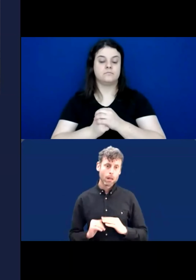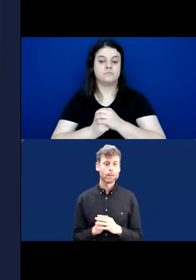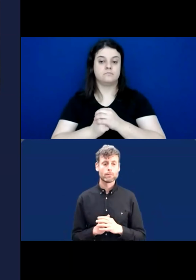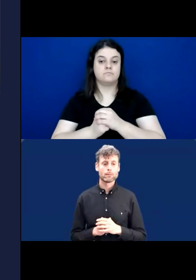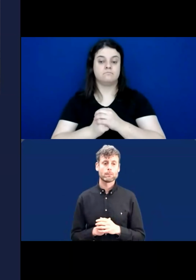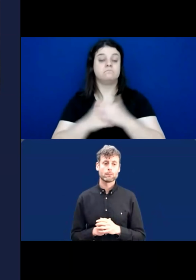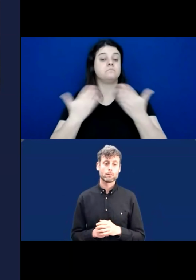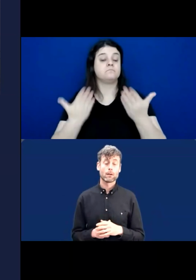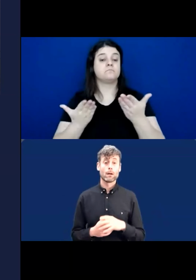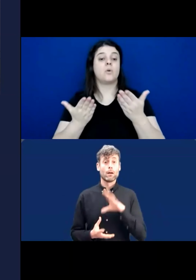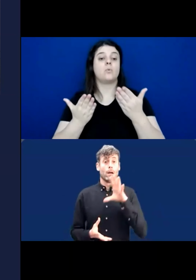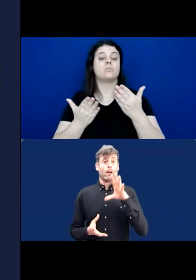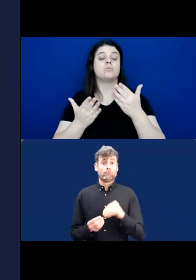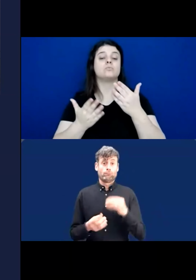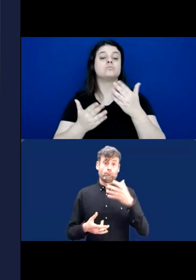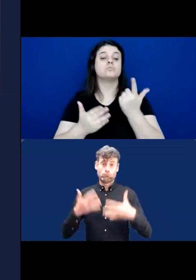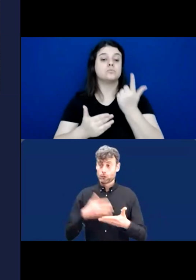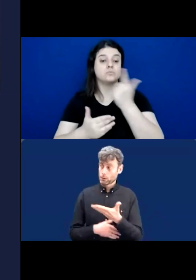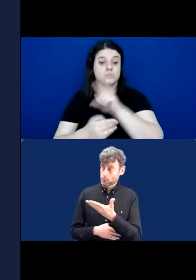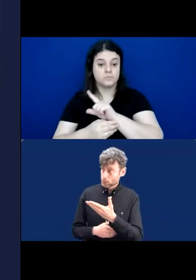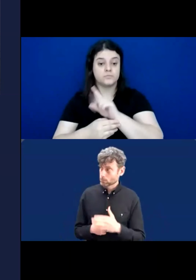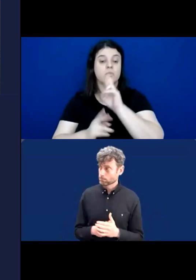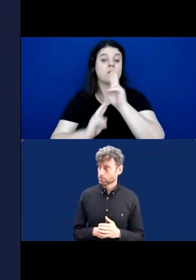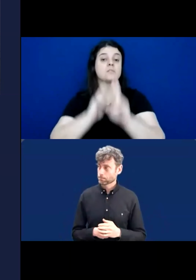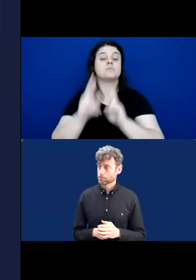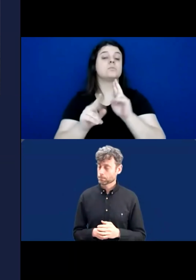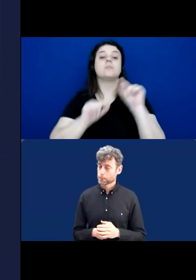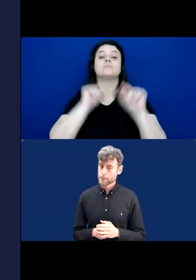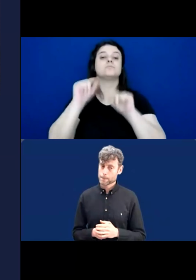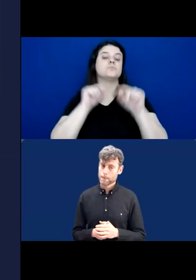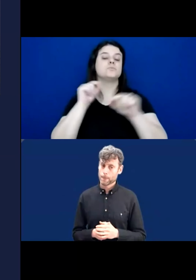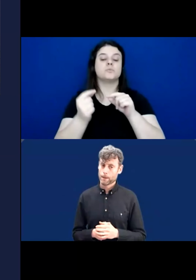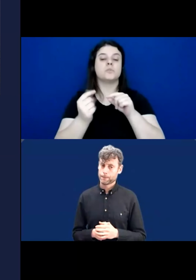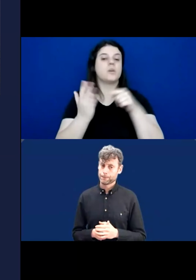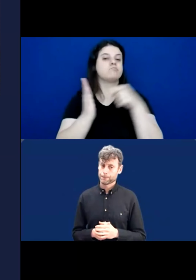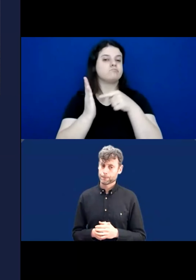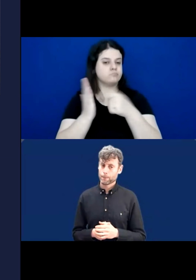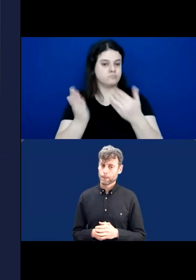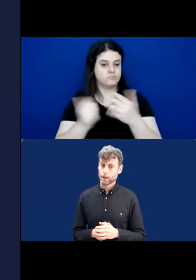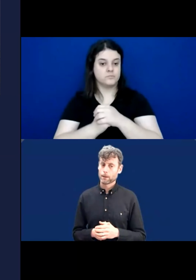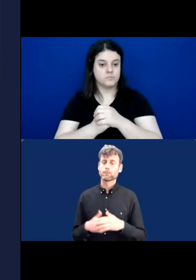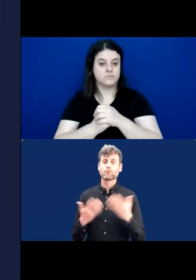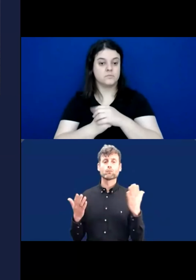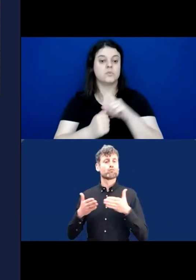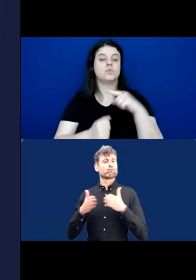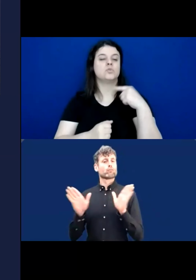So if we look into the results then, and we will start with general